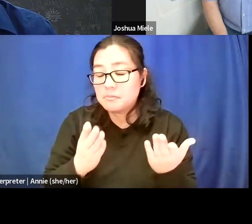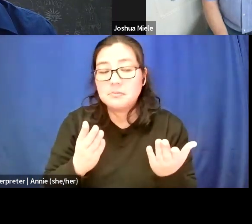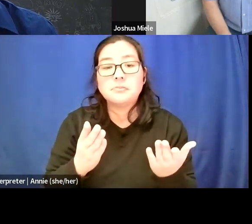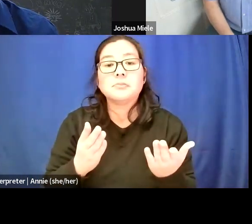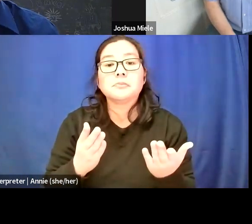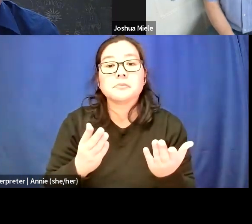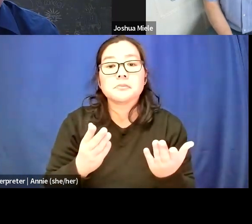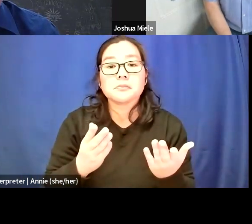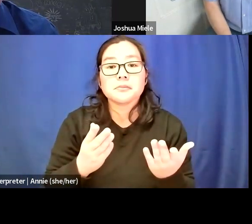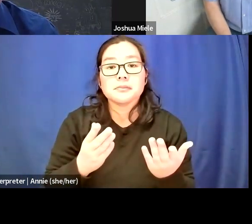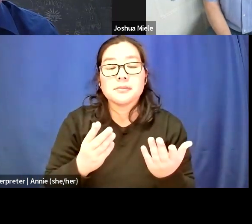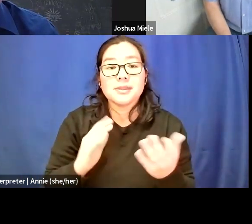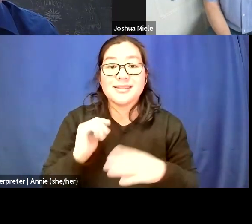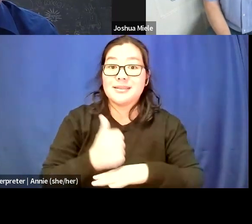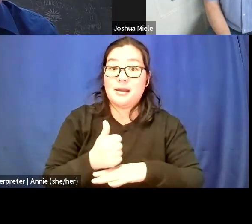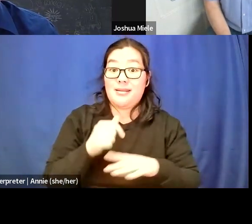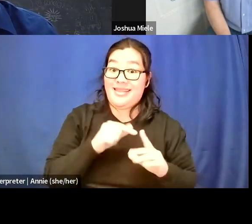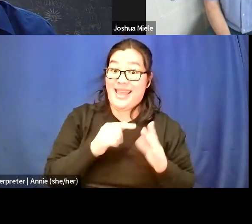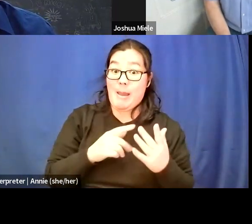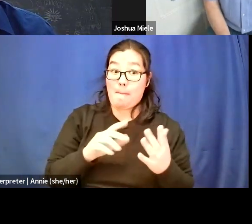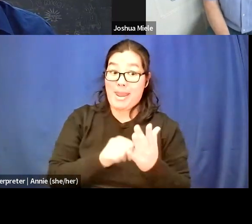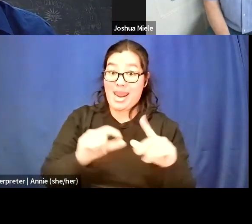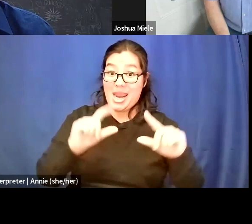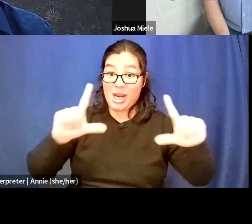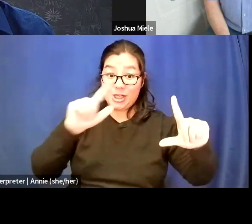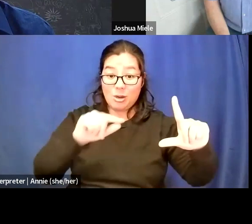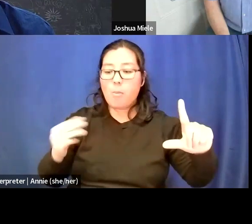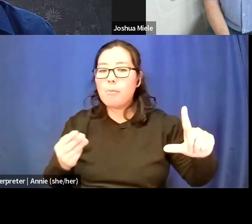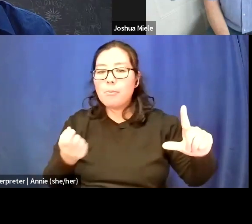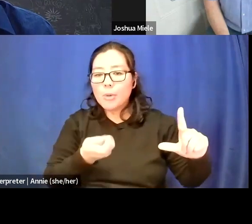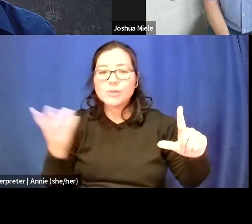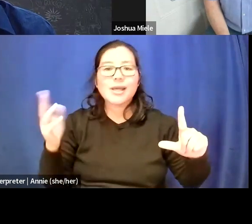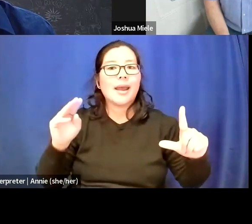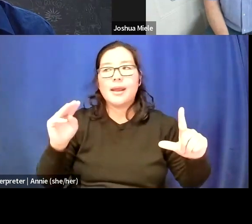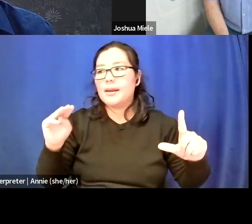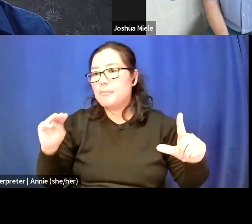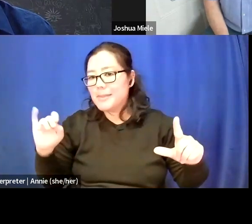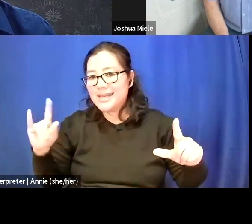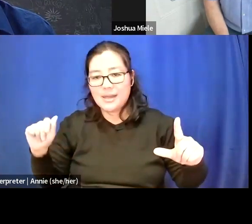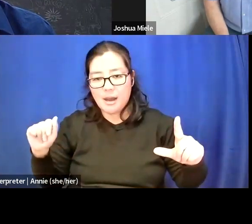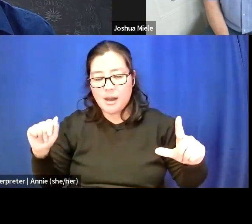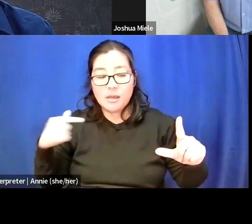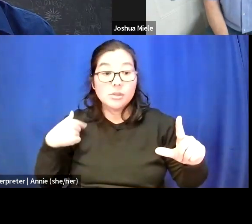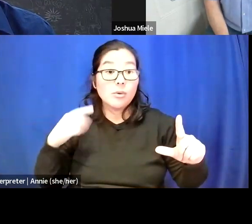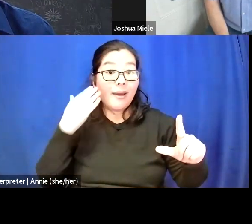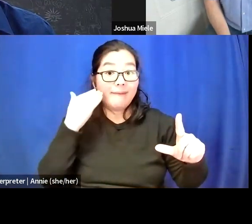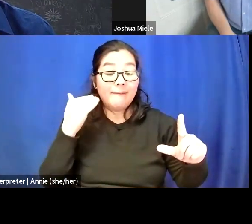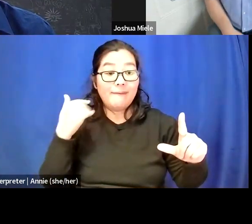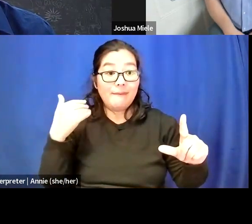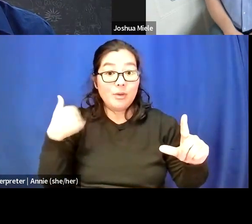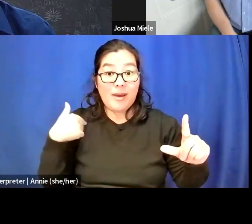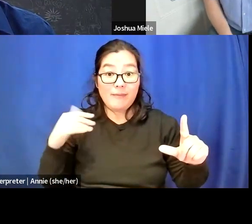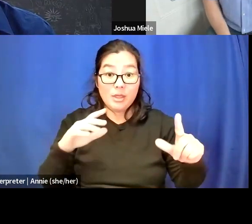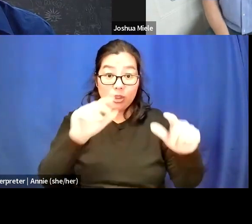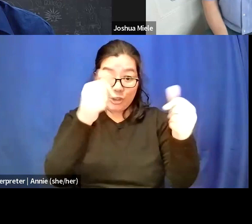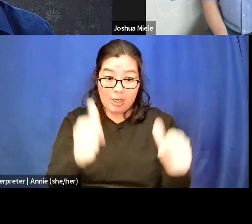make a multimedia version of it, where you've got the frames and the picture, the shapes of the frames, which